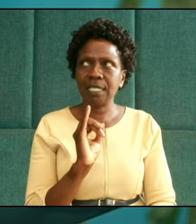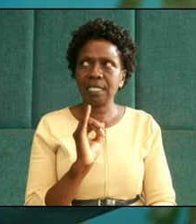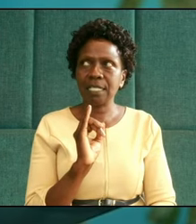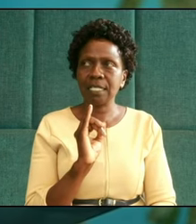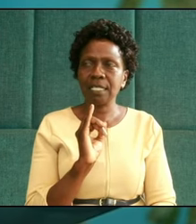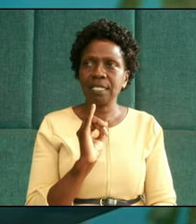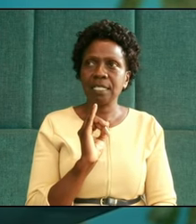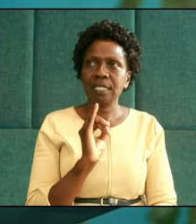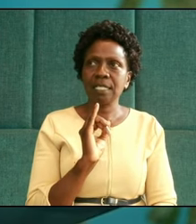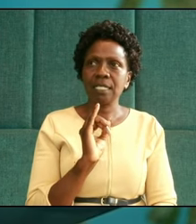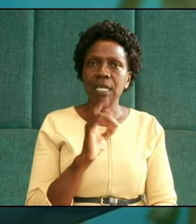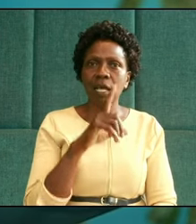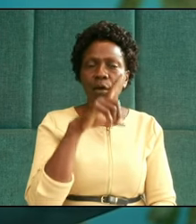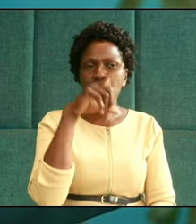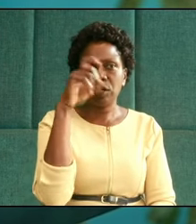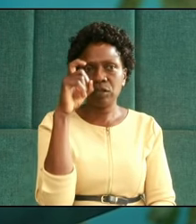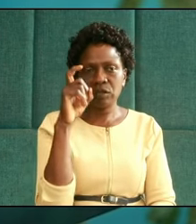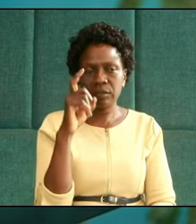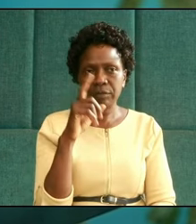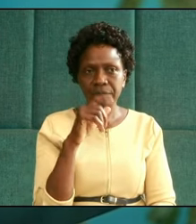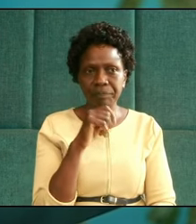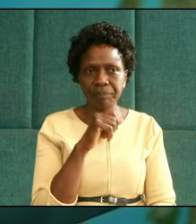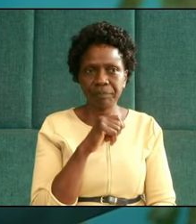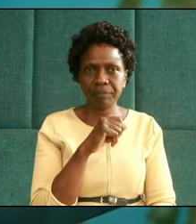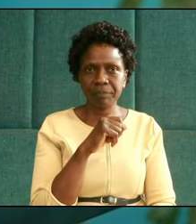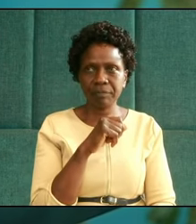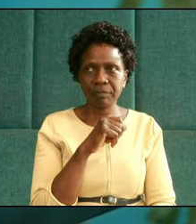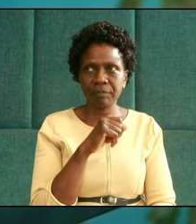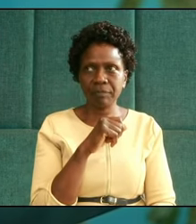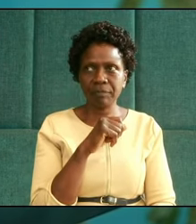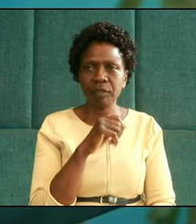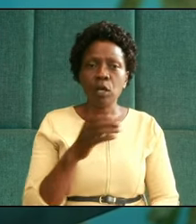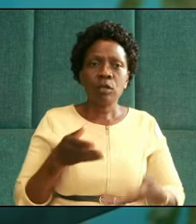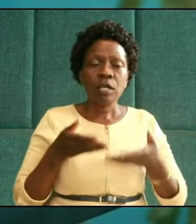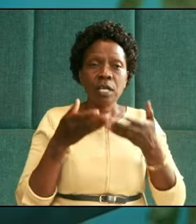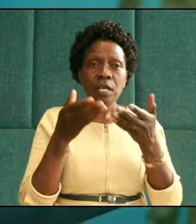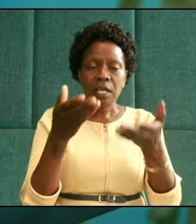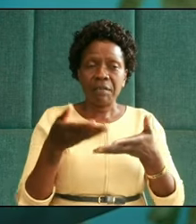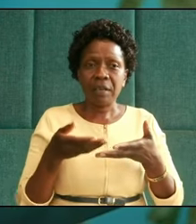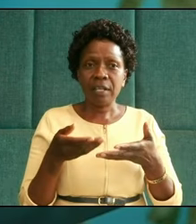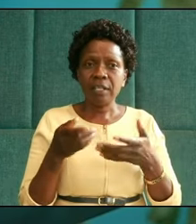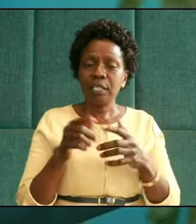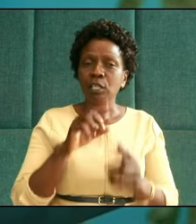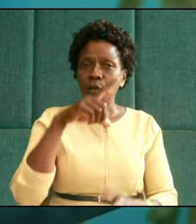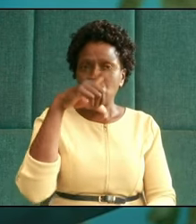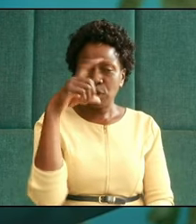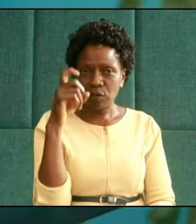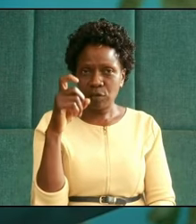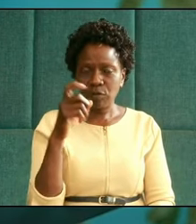is a question. I was given this question to handle it.